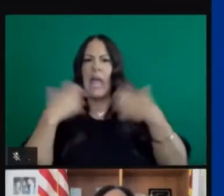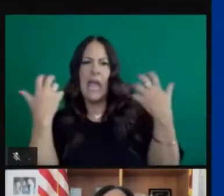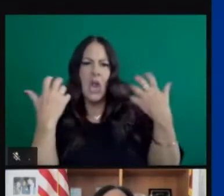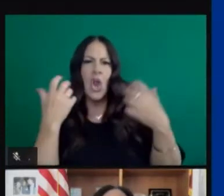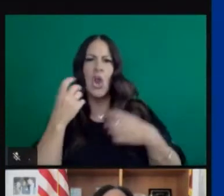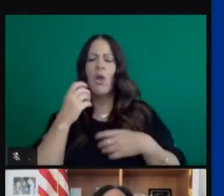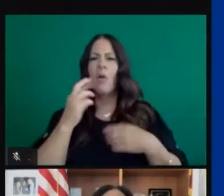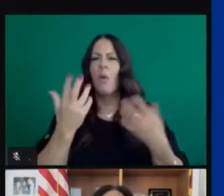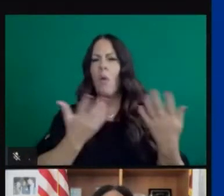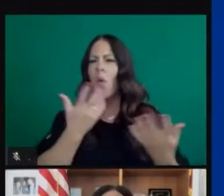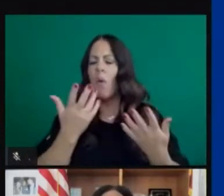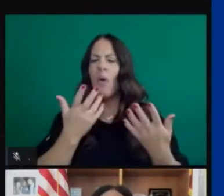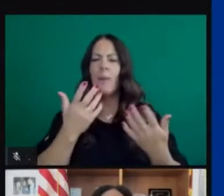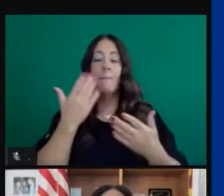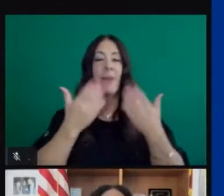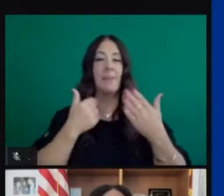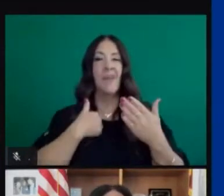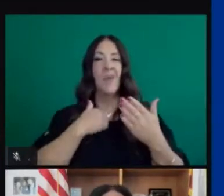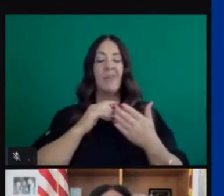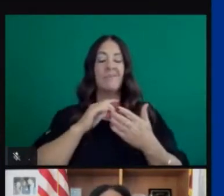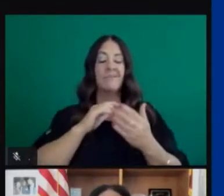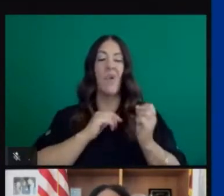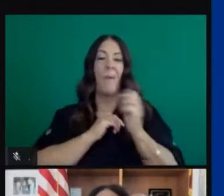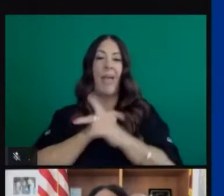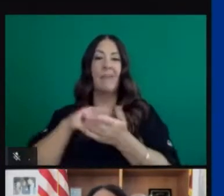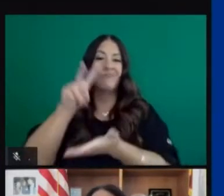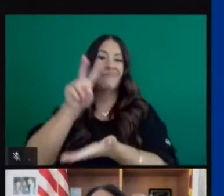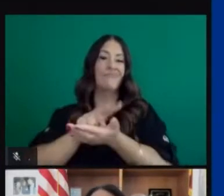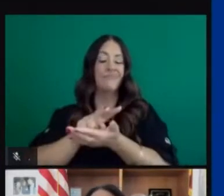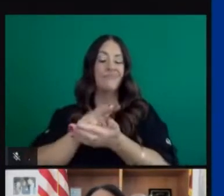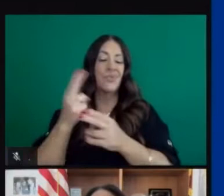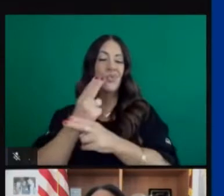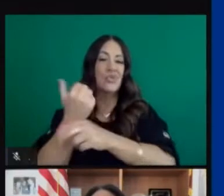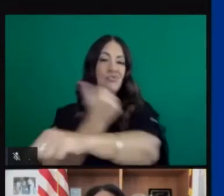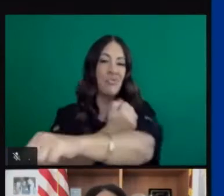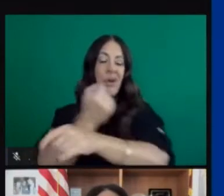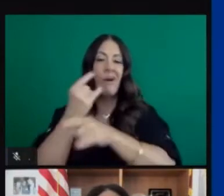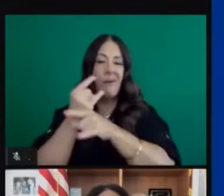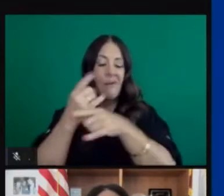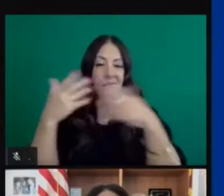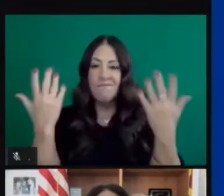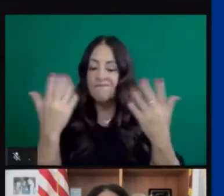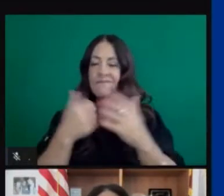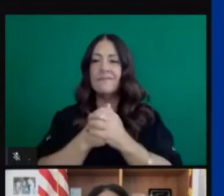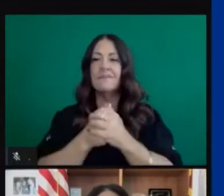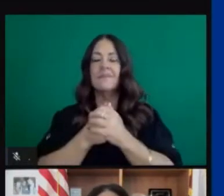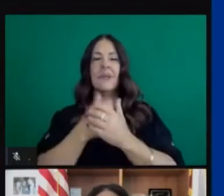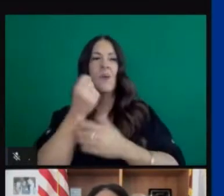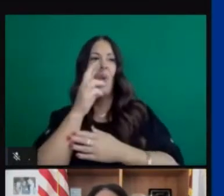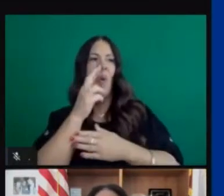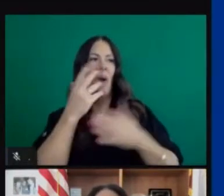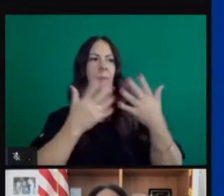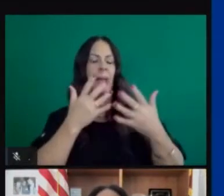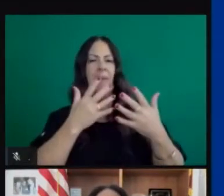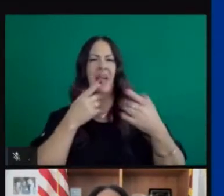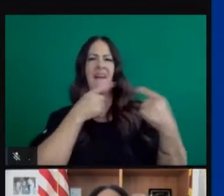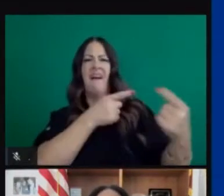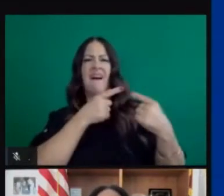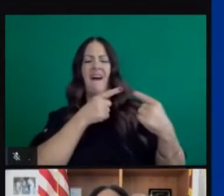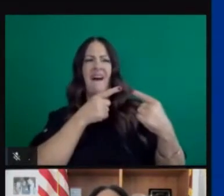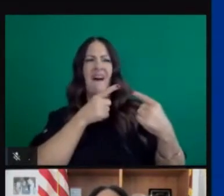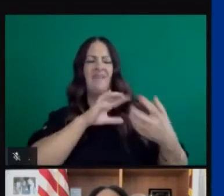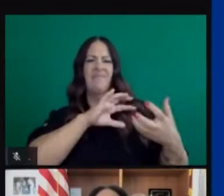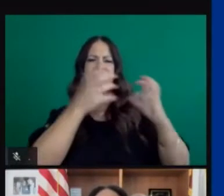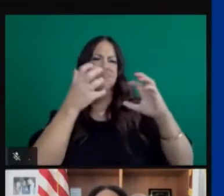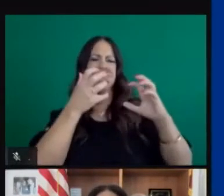increased risk of substance use or relapse, or increased risk of family violence.